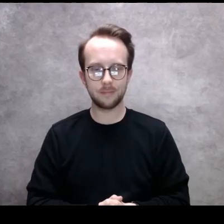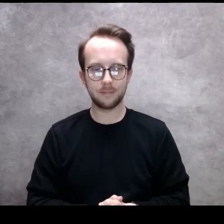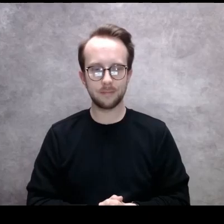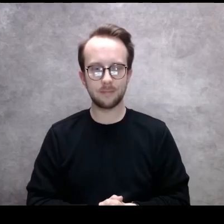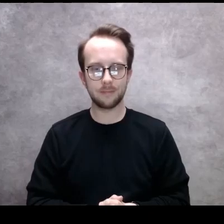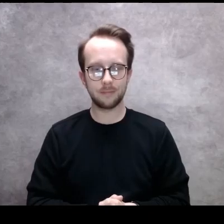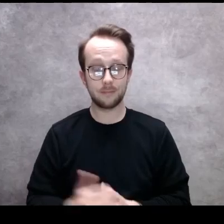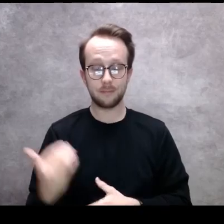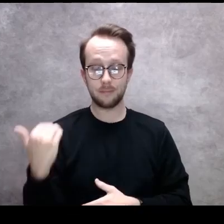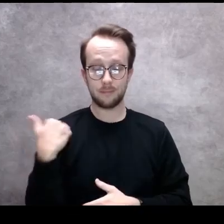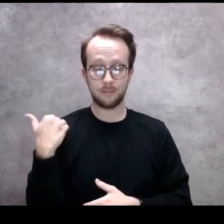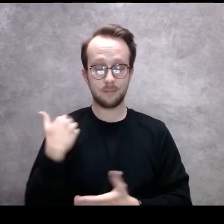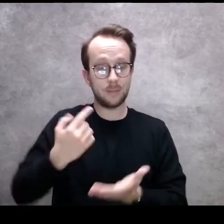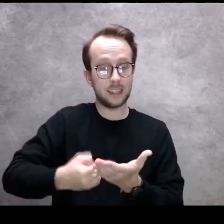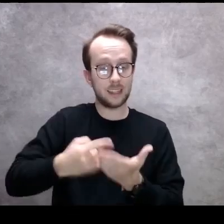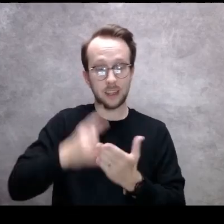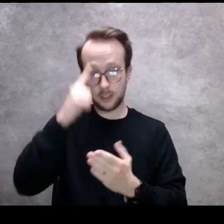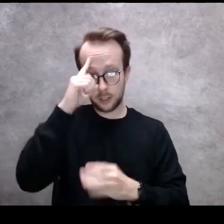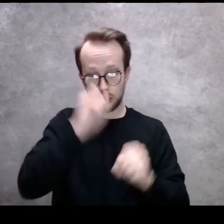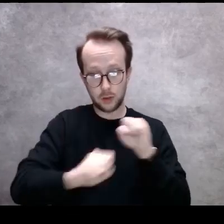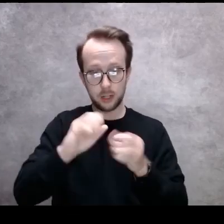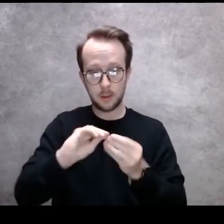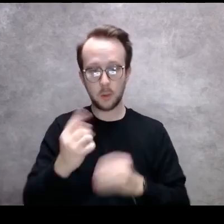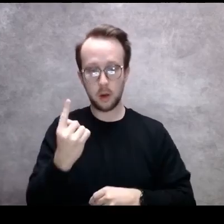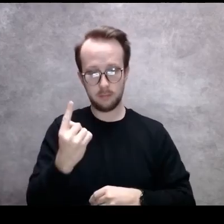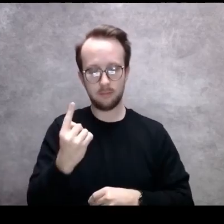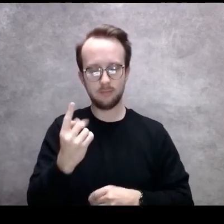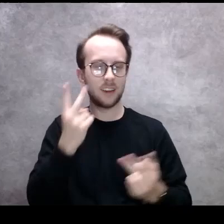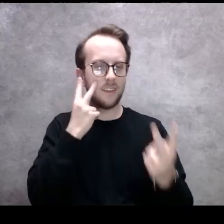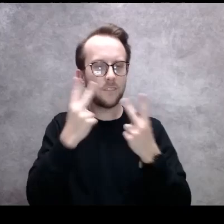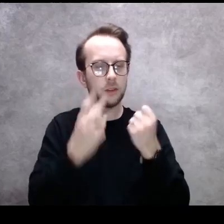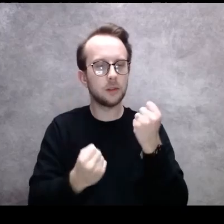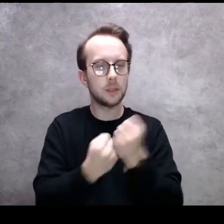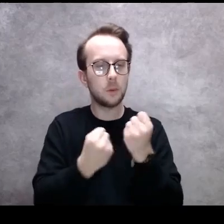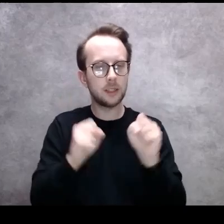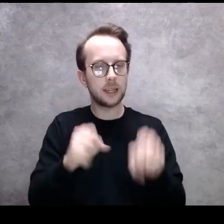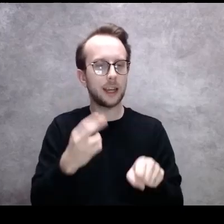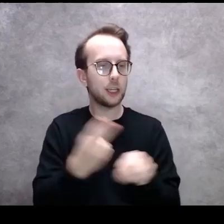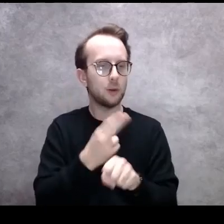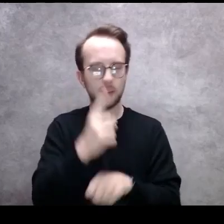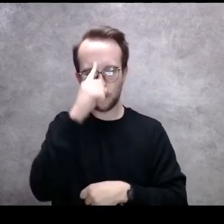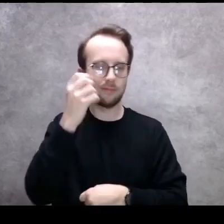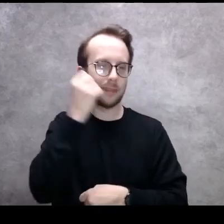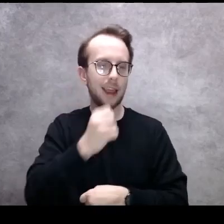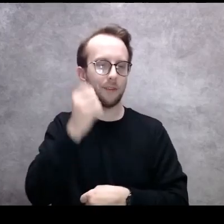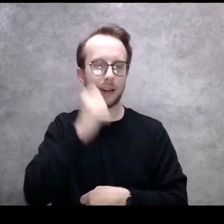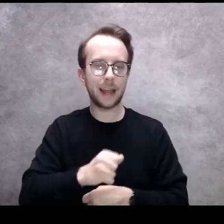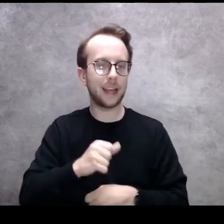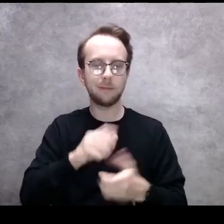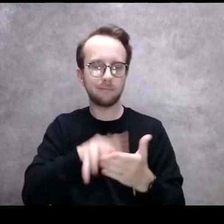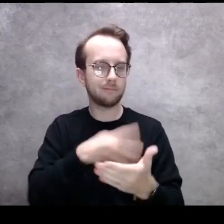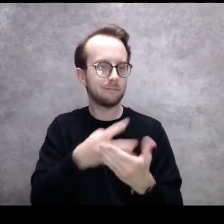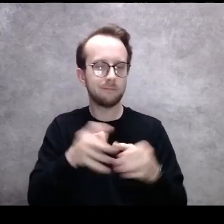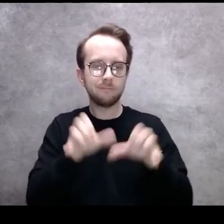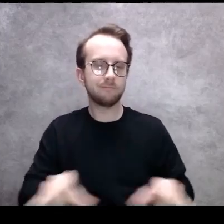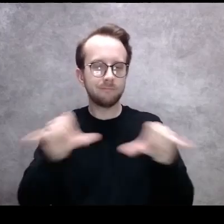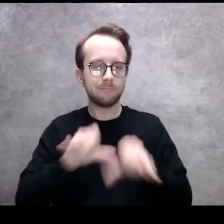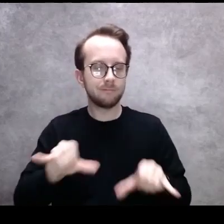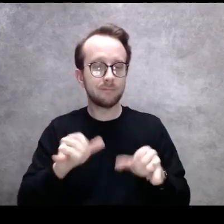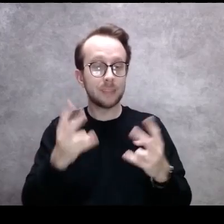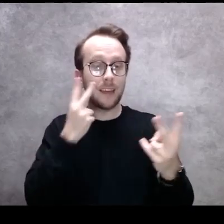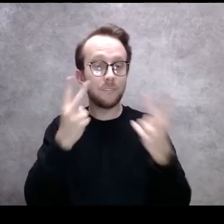As we discussed in Strategy 1, visual supports can be used for daily routines and tasks. A visual checklist